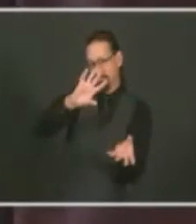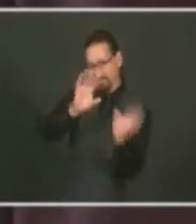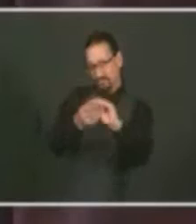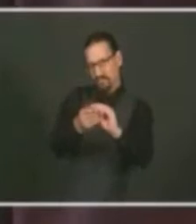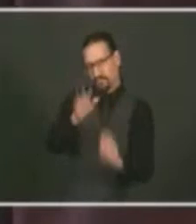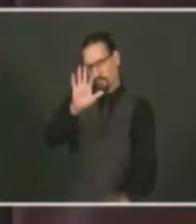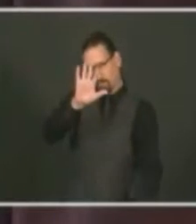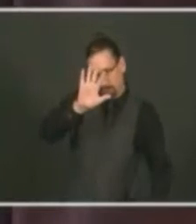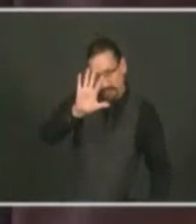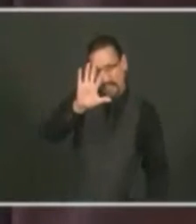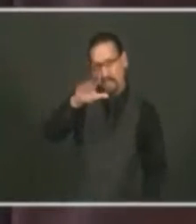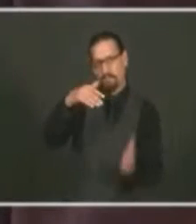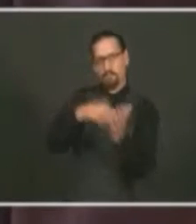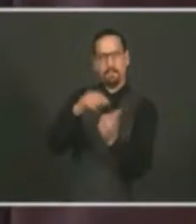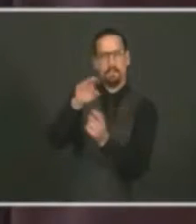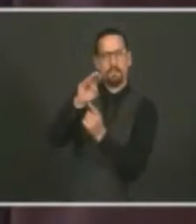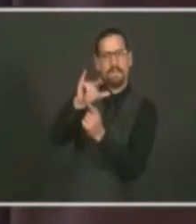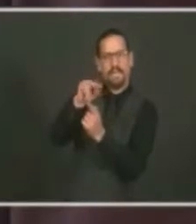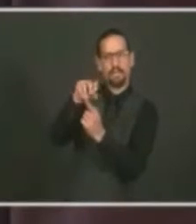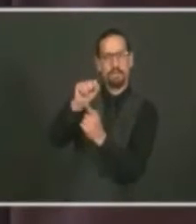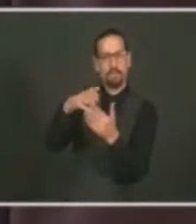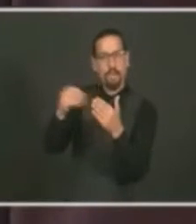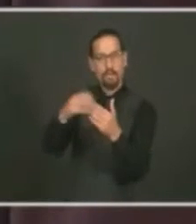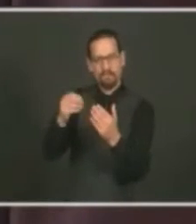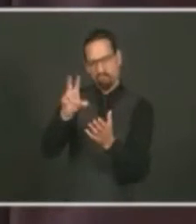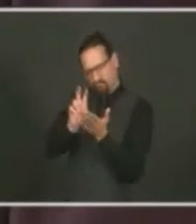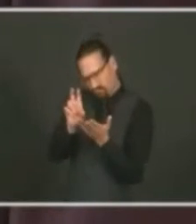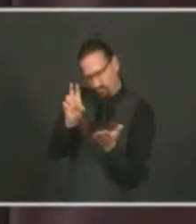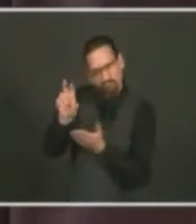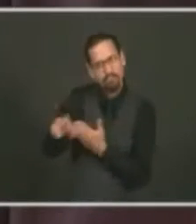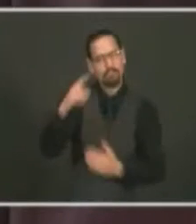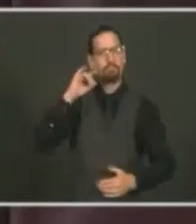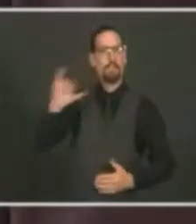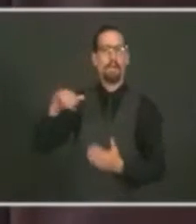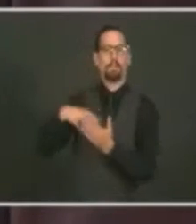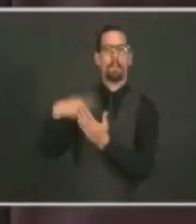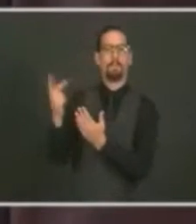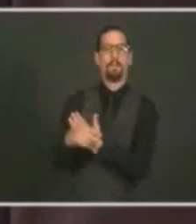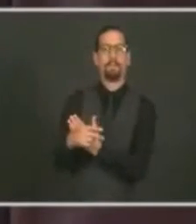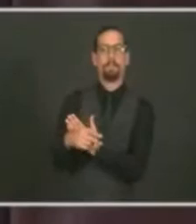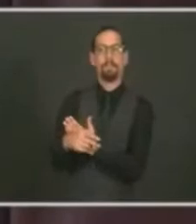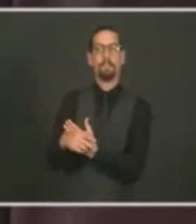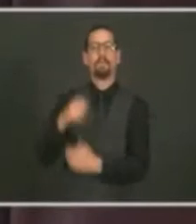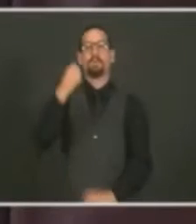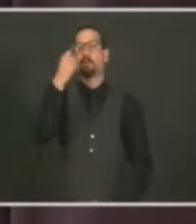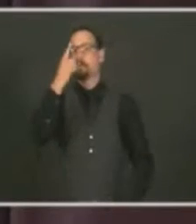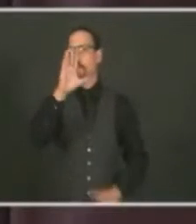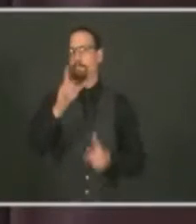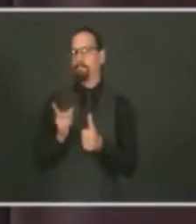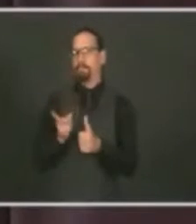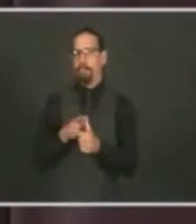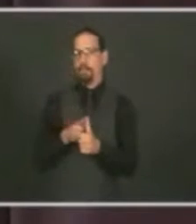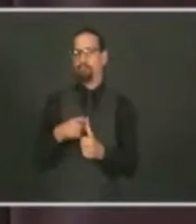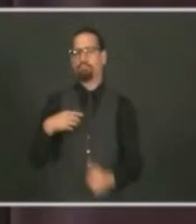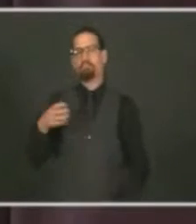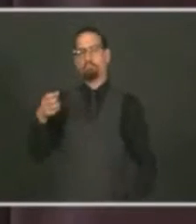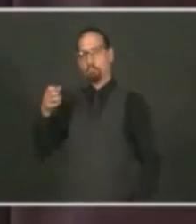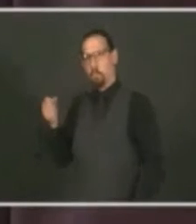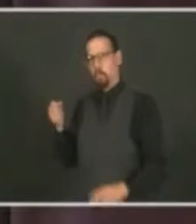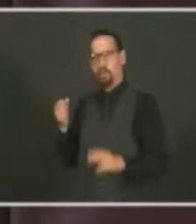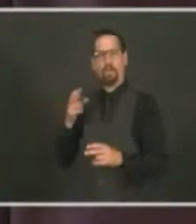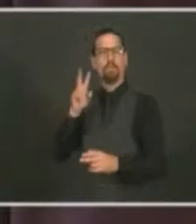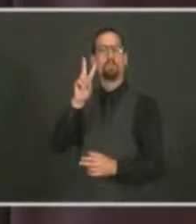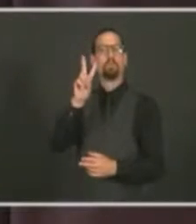those grants, the first $3 million, and then we're putting aside an additional $2 million for a second round. So